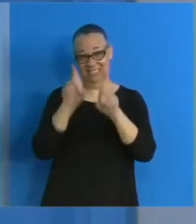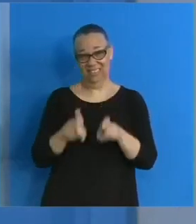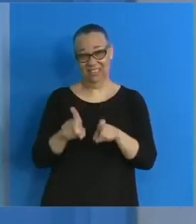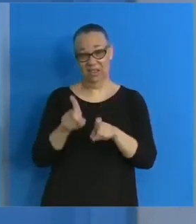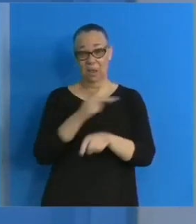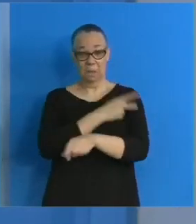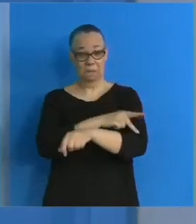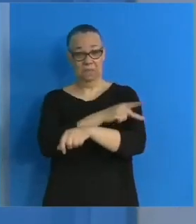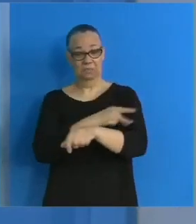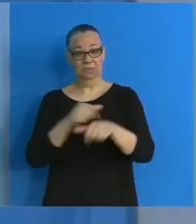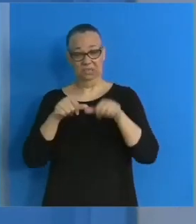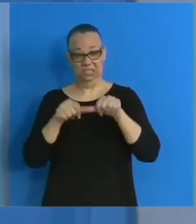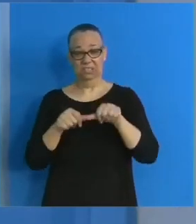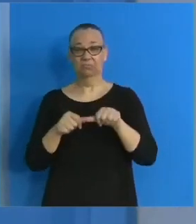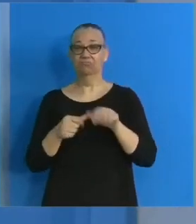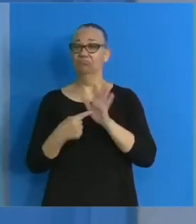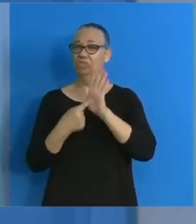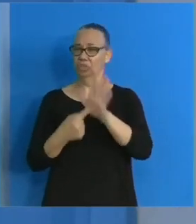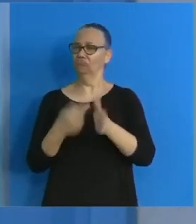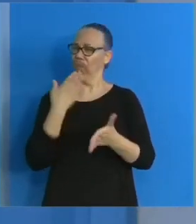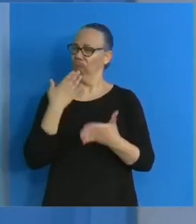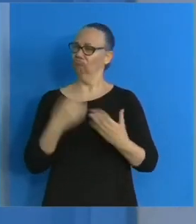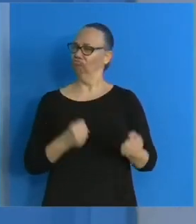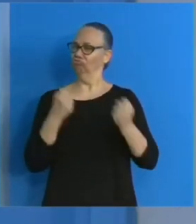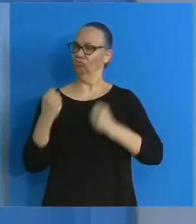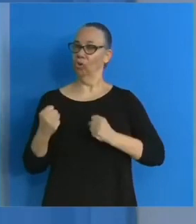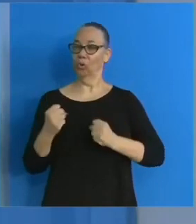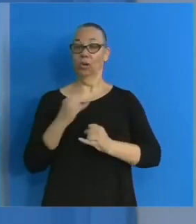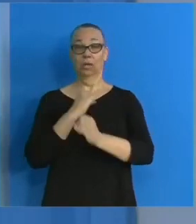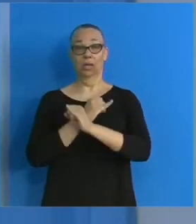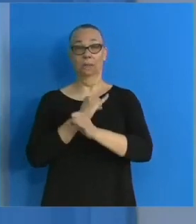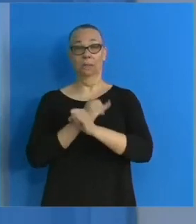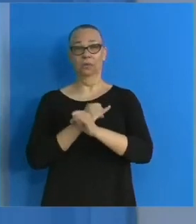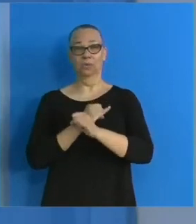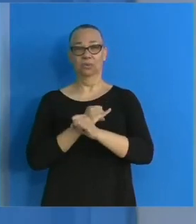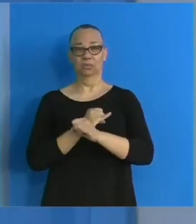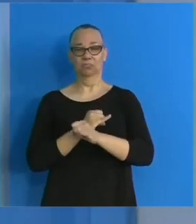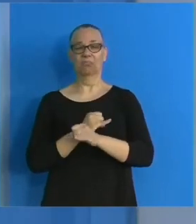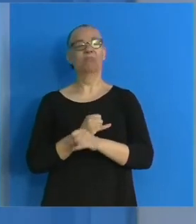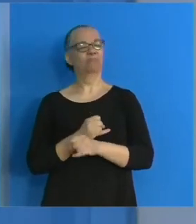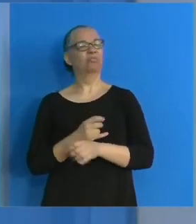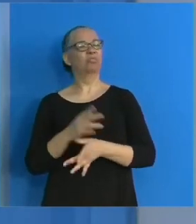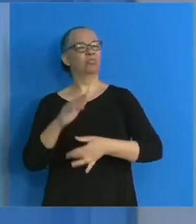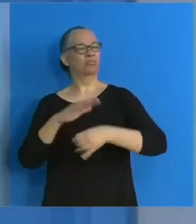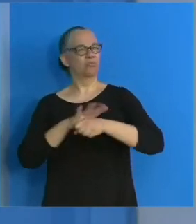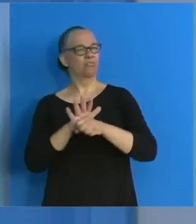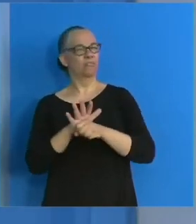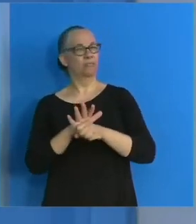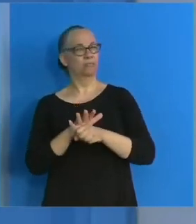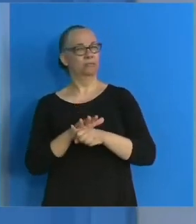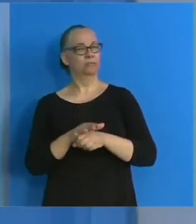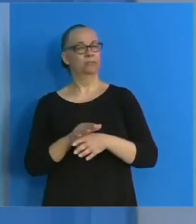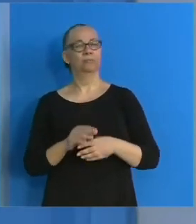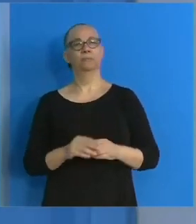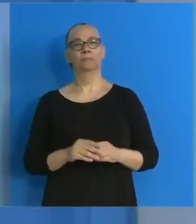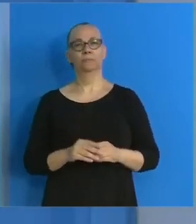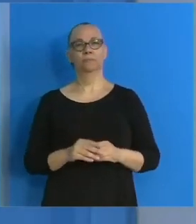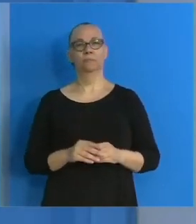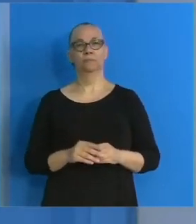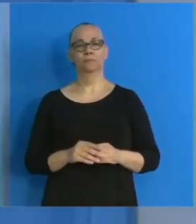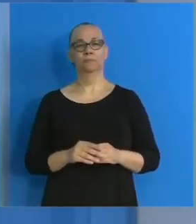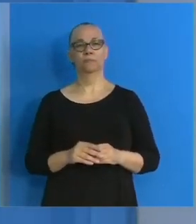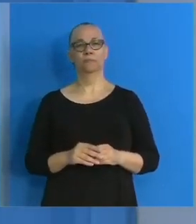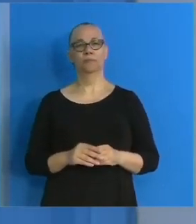still demonstrating strong immunity to this virus. The other point to make is